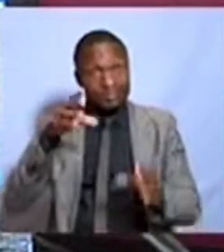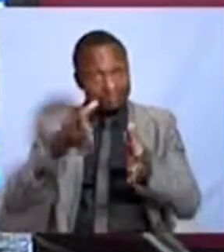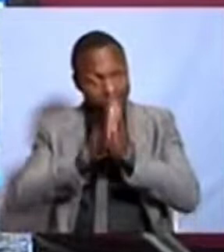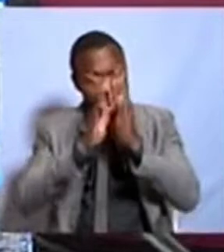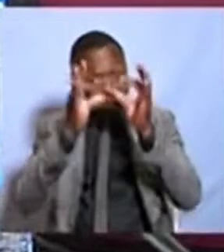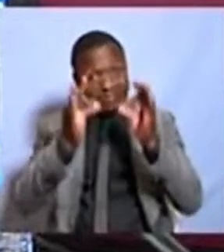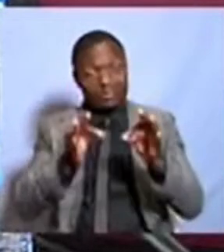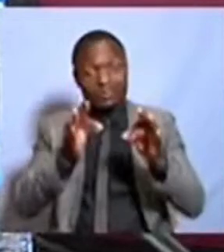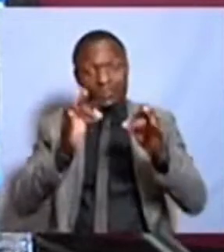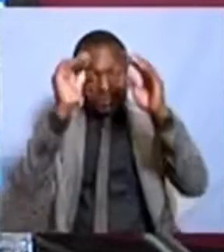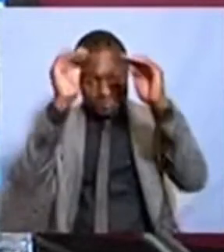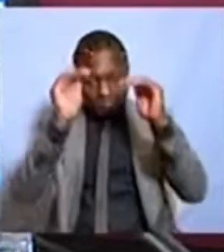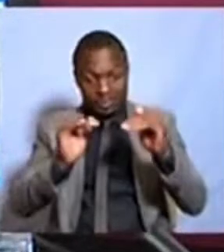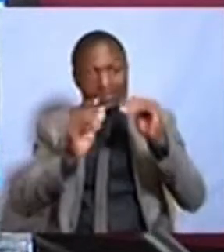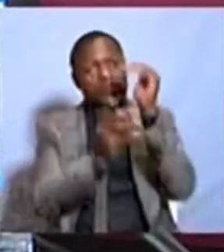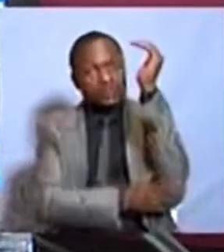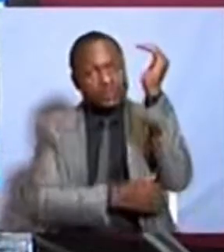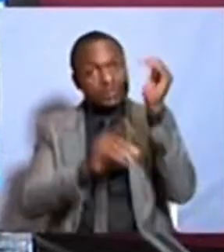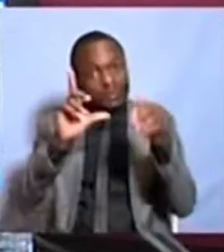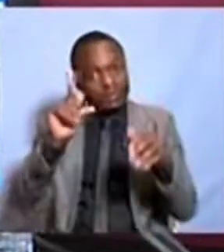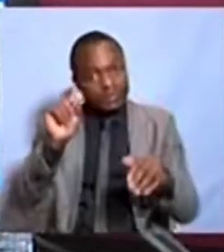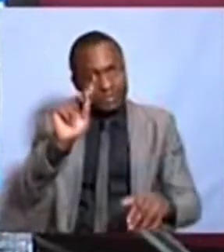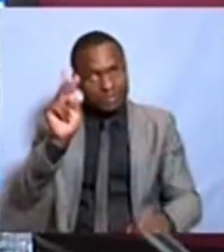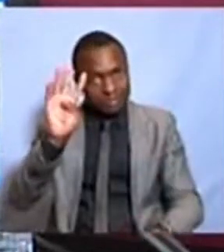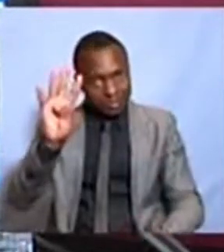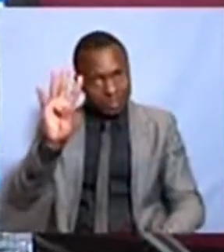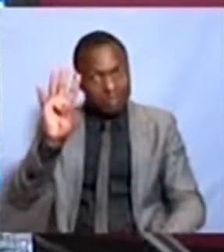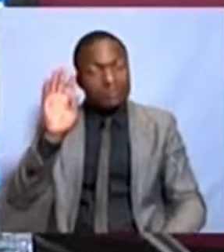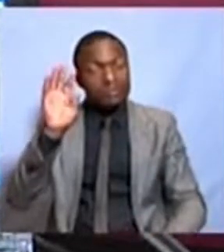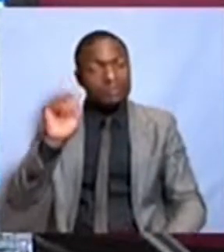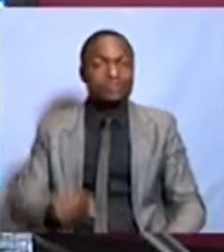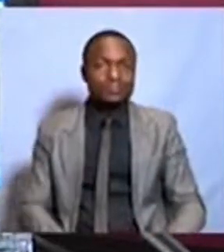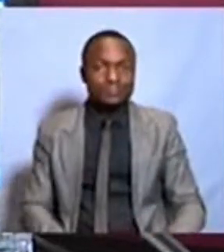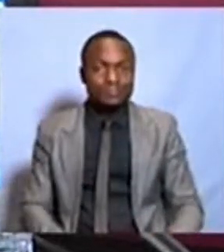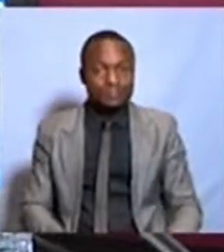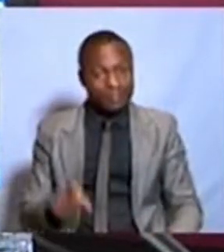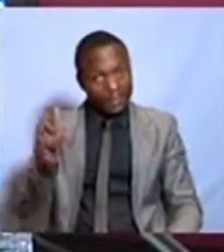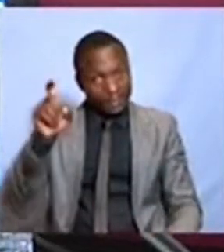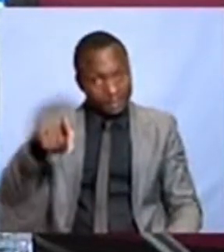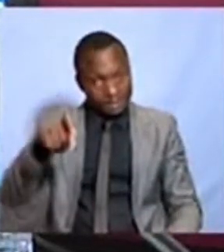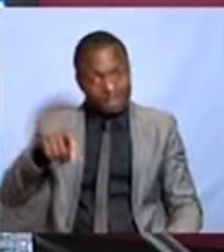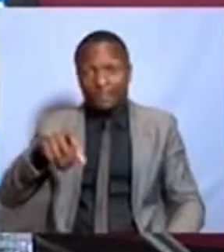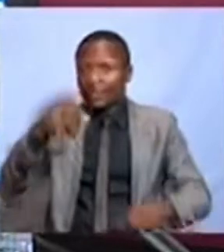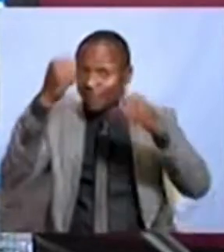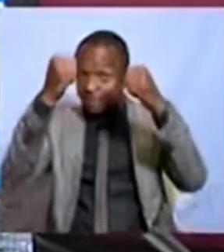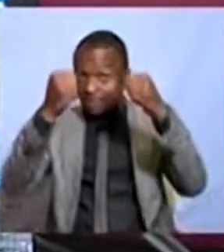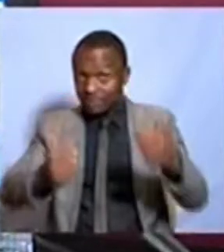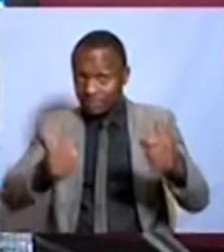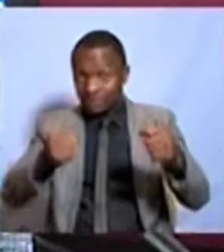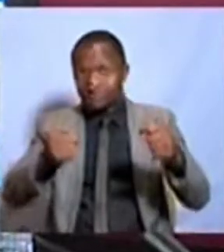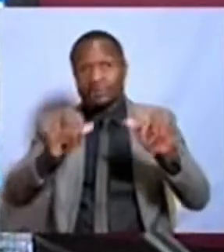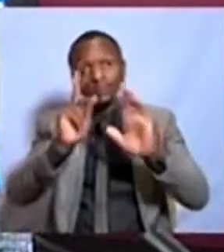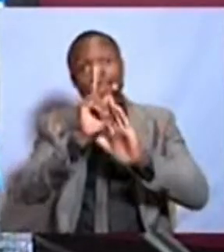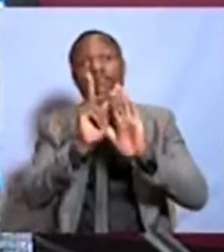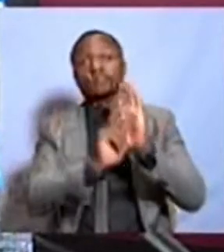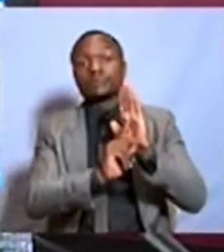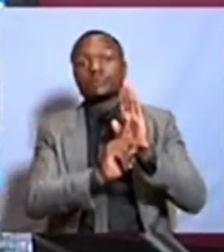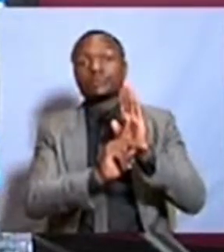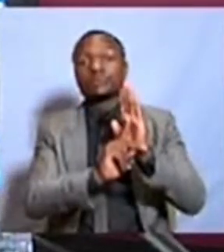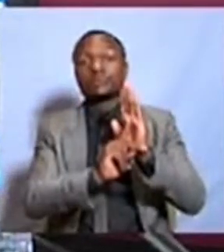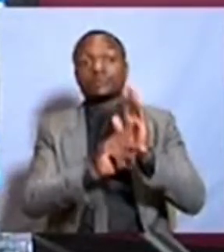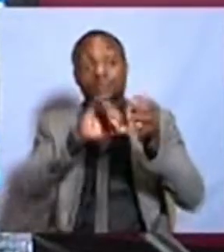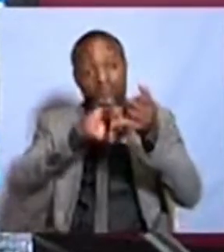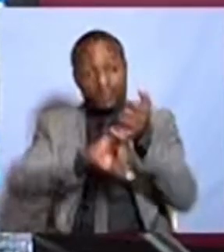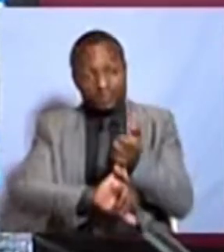reduce from 2024 and beyond, we need a very strong legislative framework when it comes to